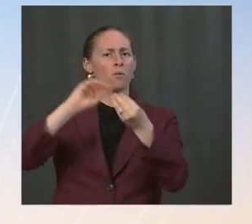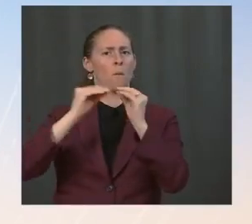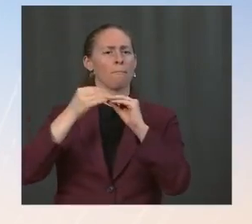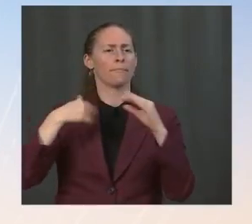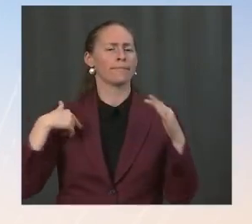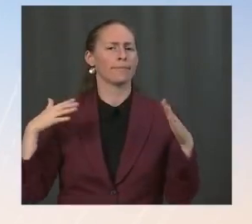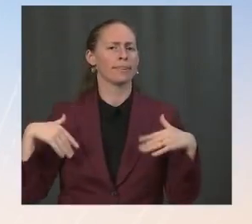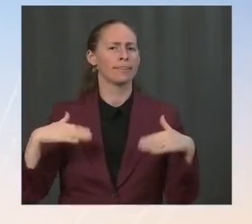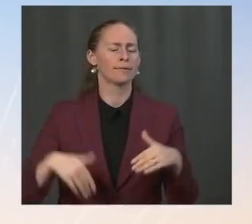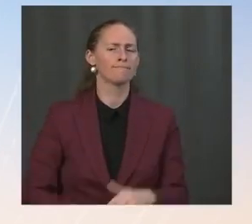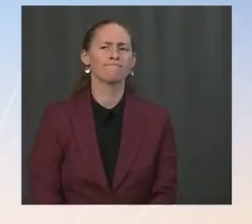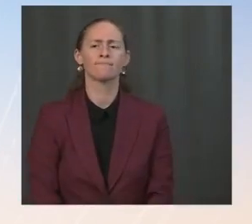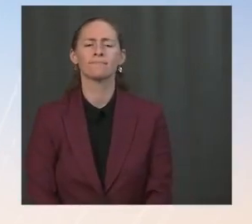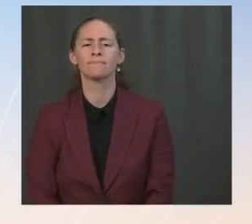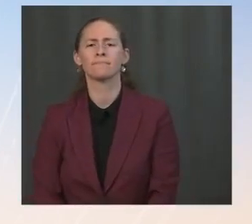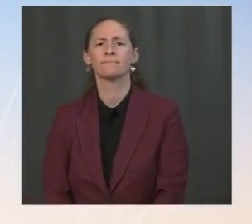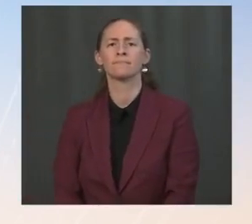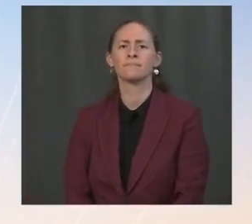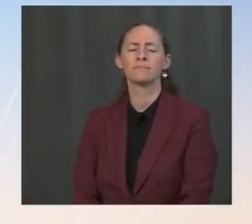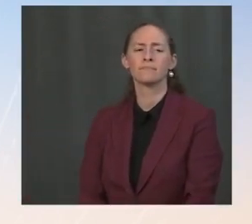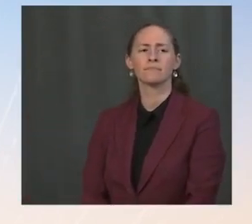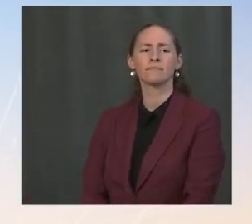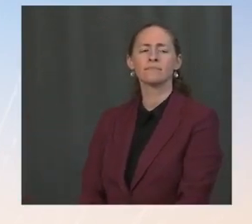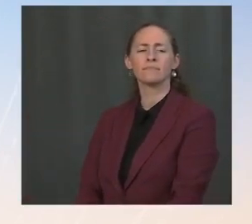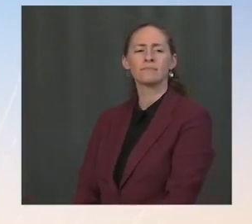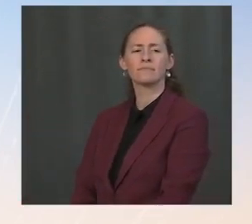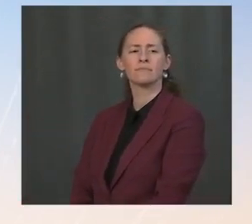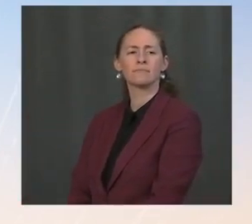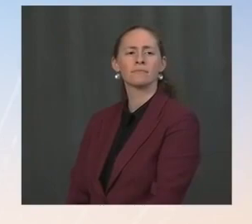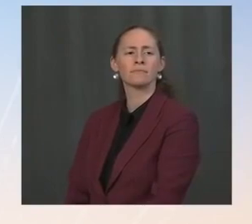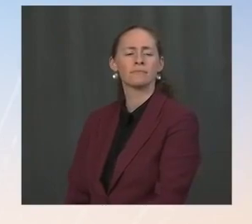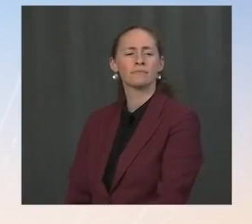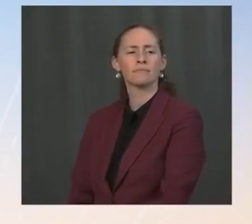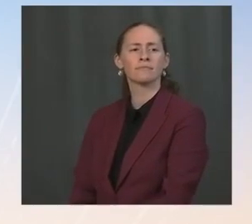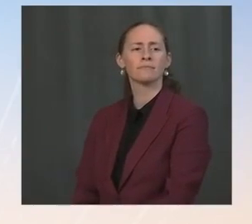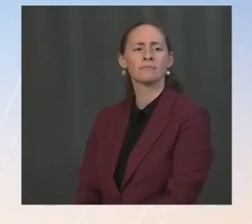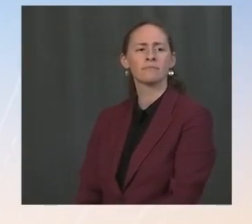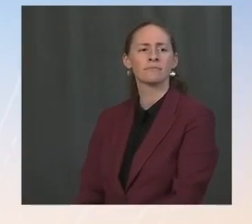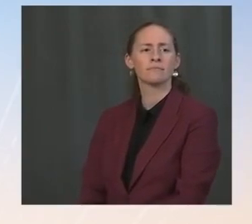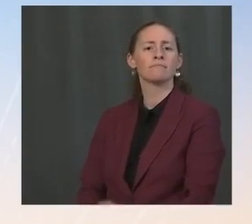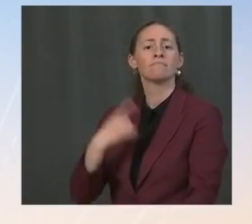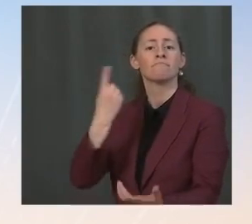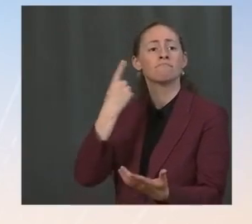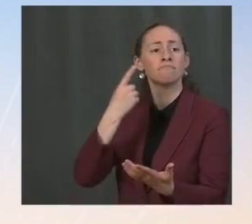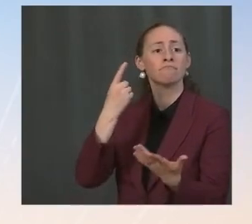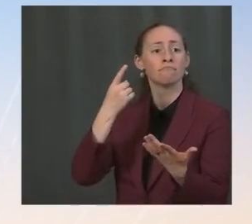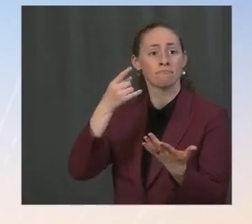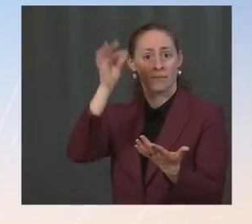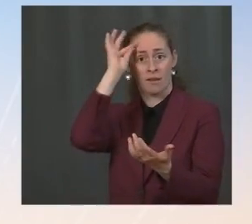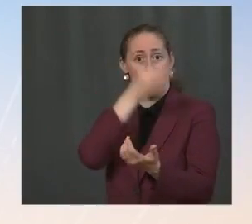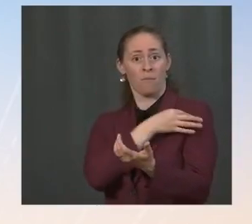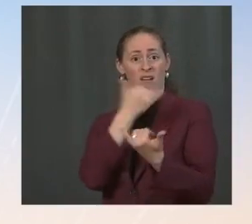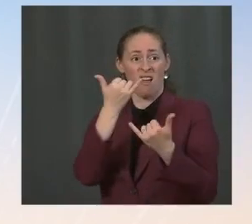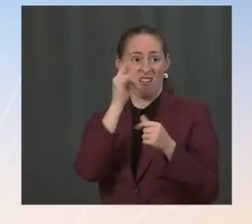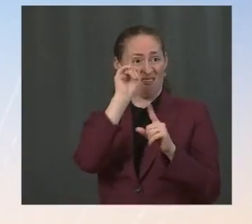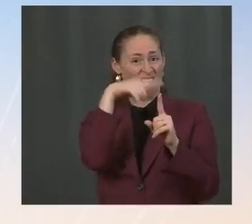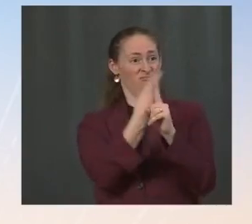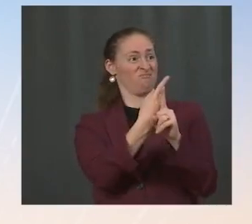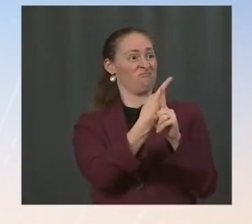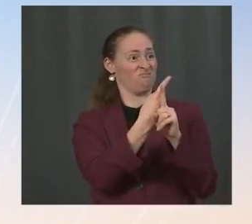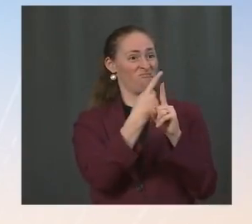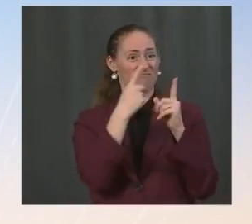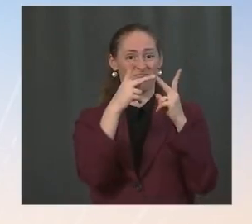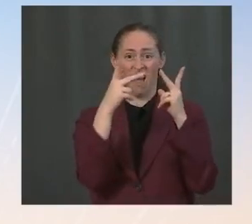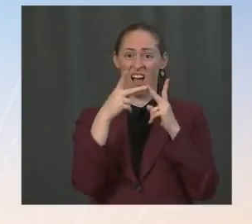Eli. Given that Kabul has been the only departure point in the country, I wonder if the administration knows